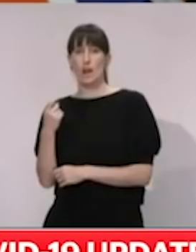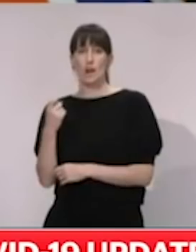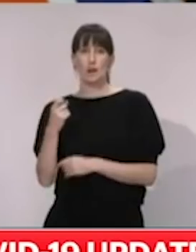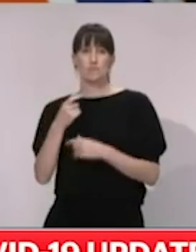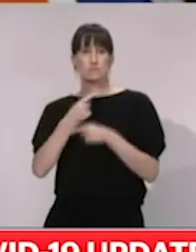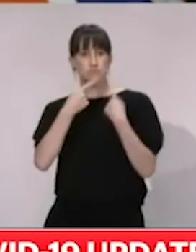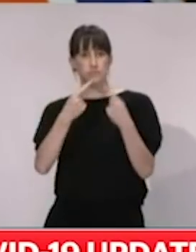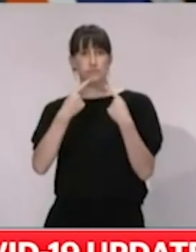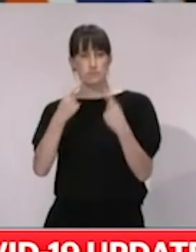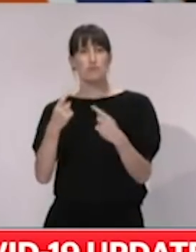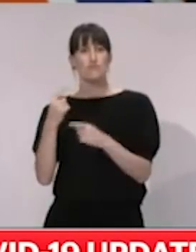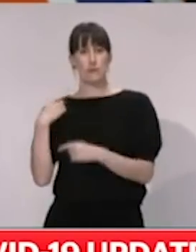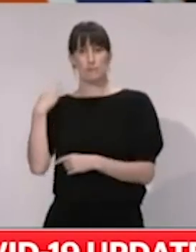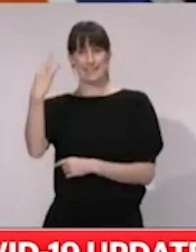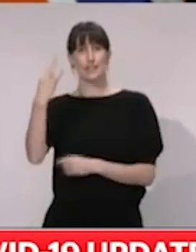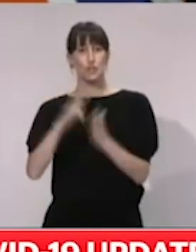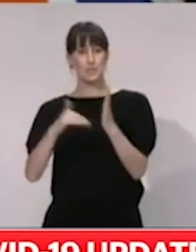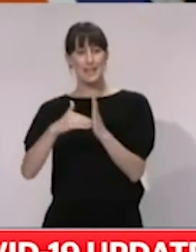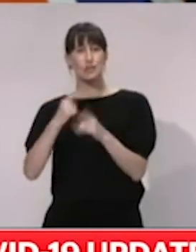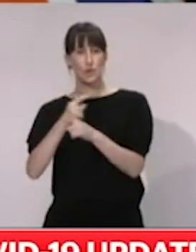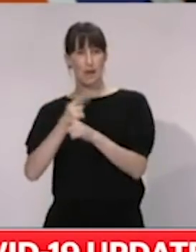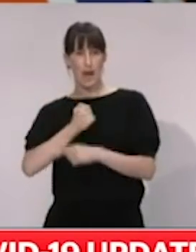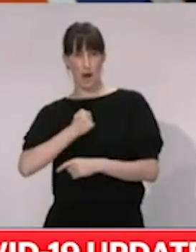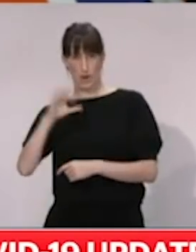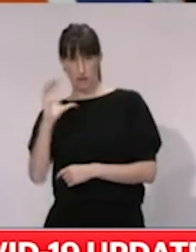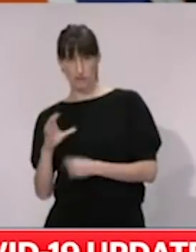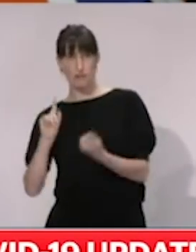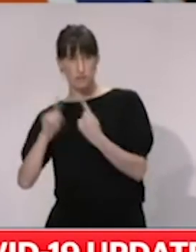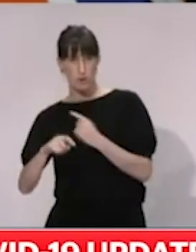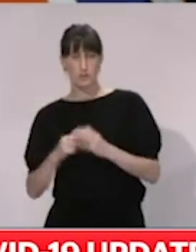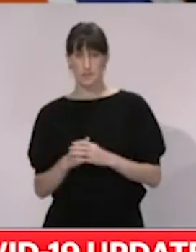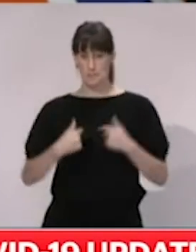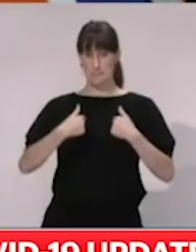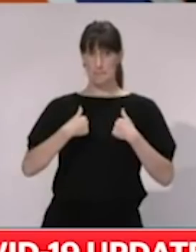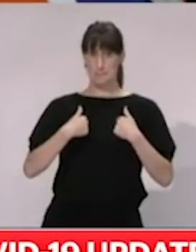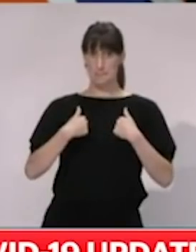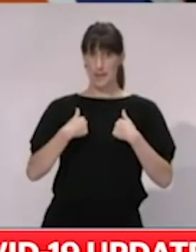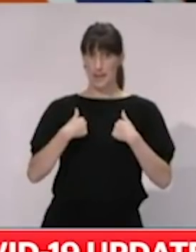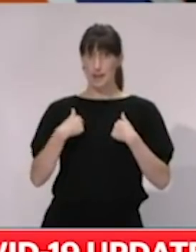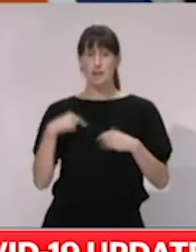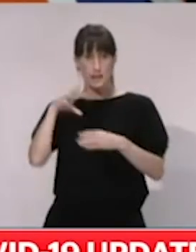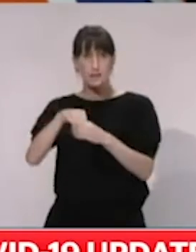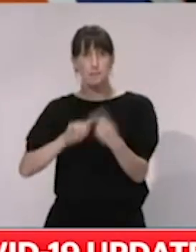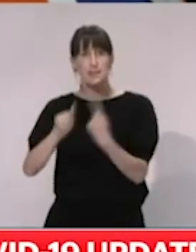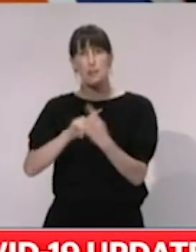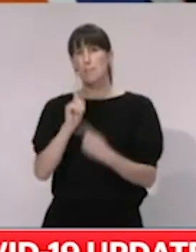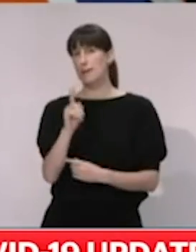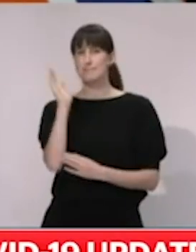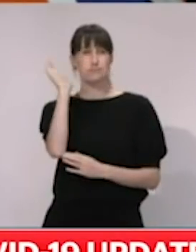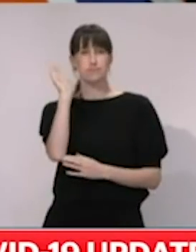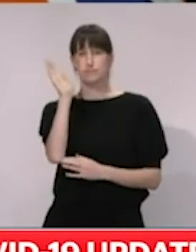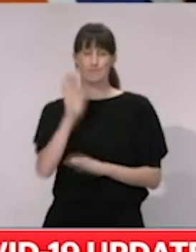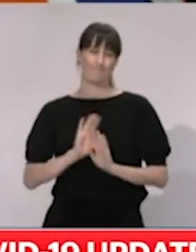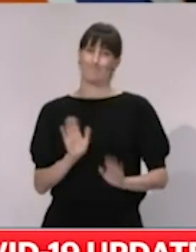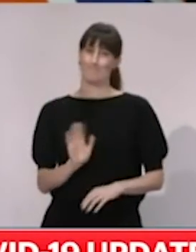I don't have a speaking part, even though I'm the head of the delegation, because the interventions by countries will be made